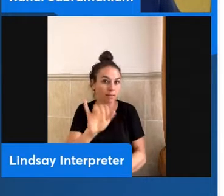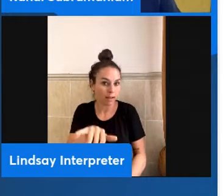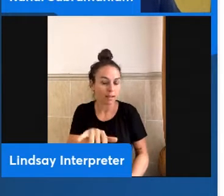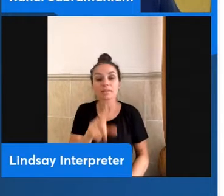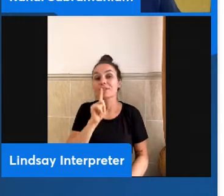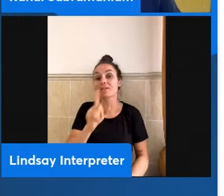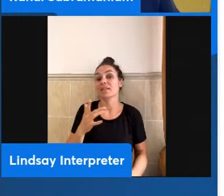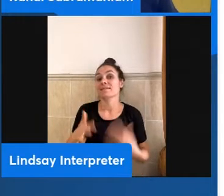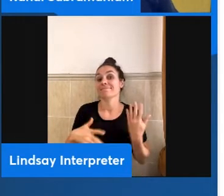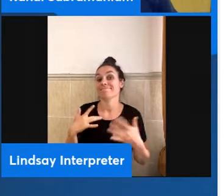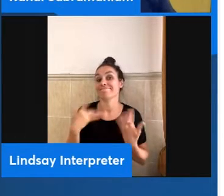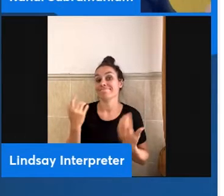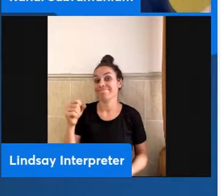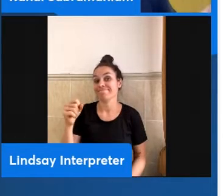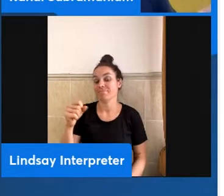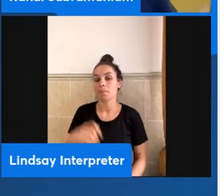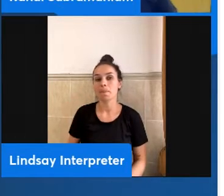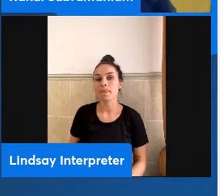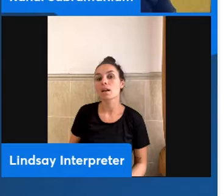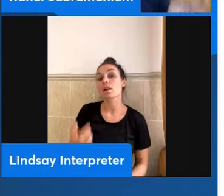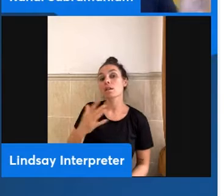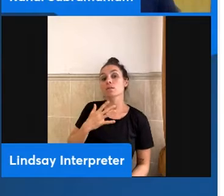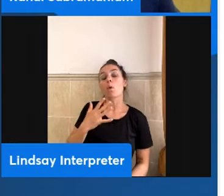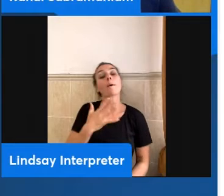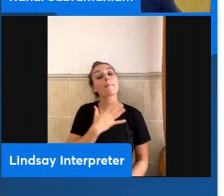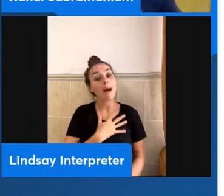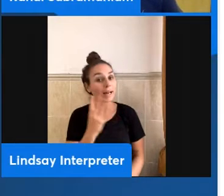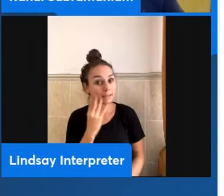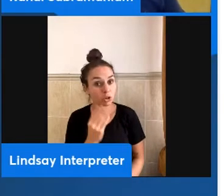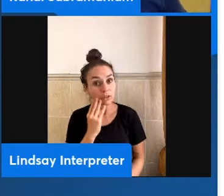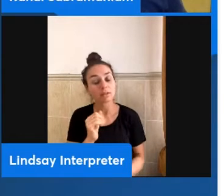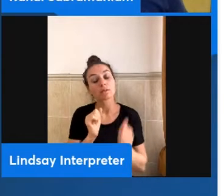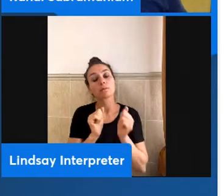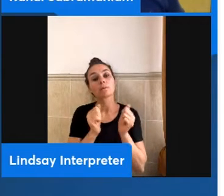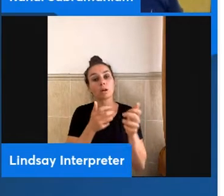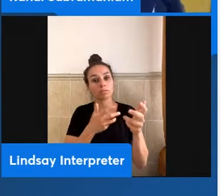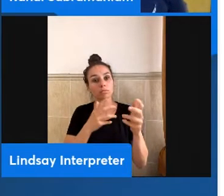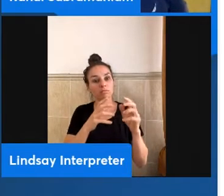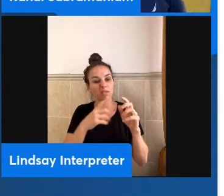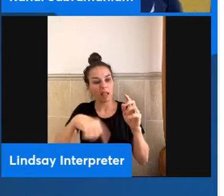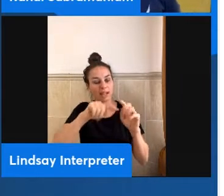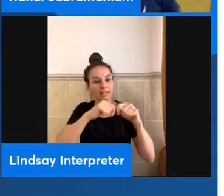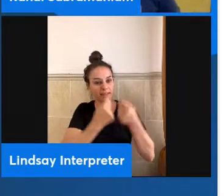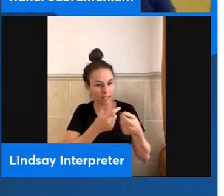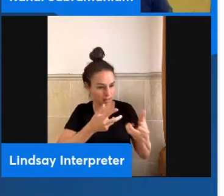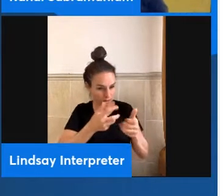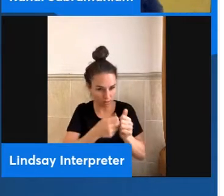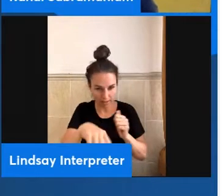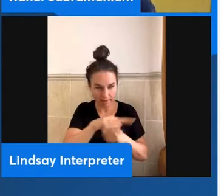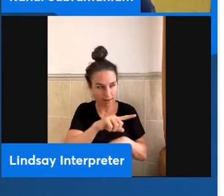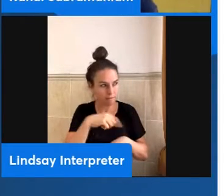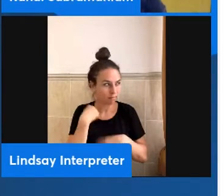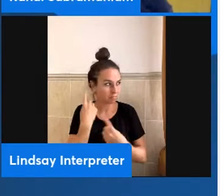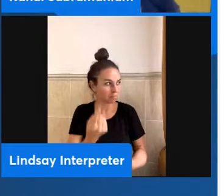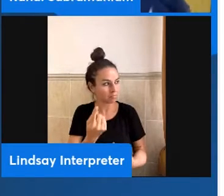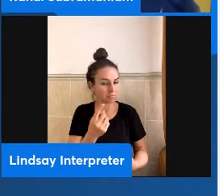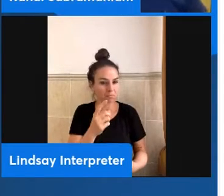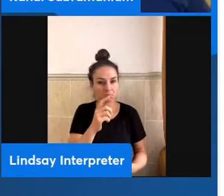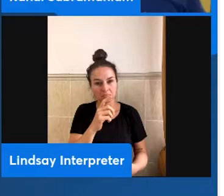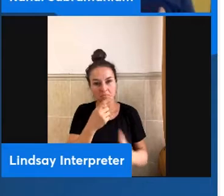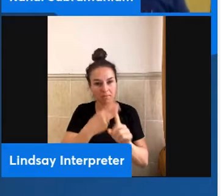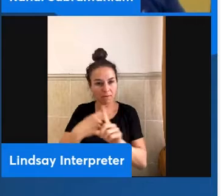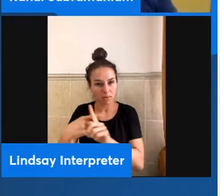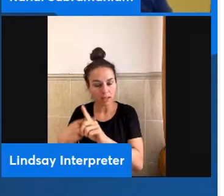exciting. Yeah, and from our experience working with the Graviton team at AWS over the last few months,